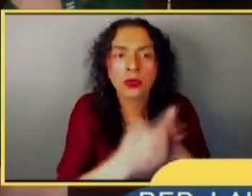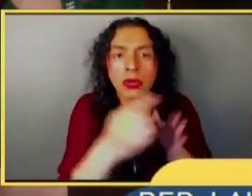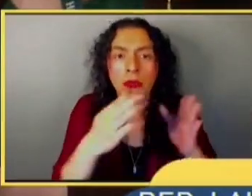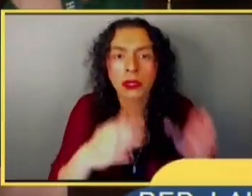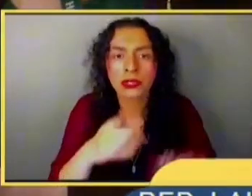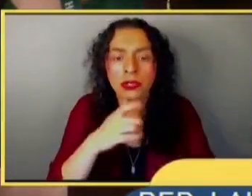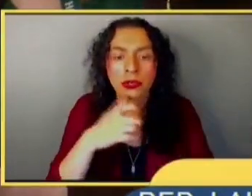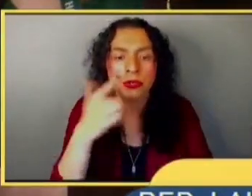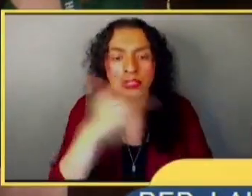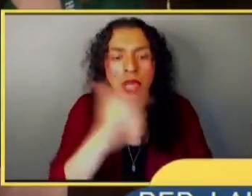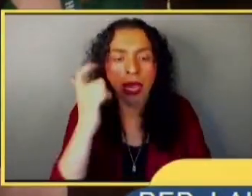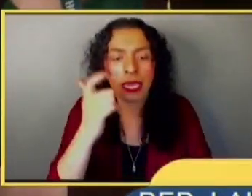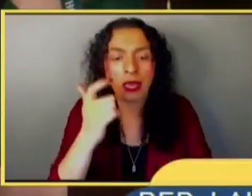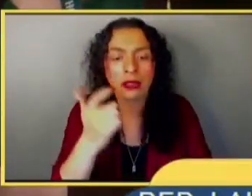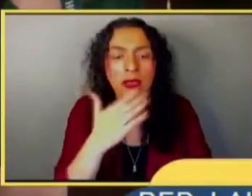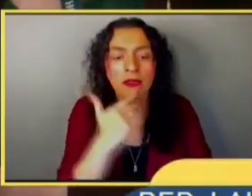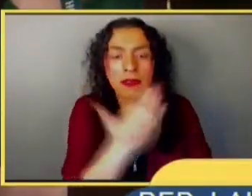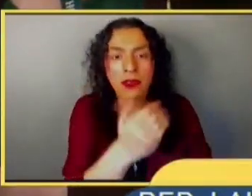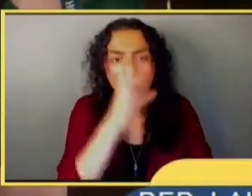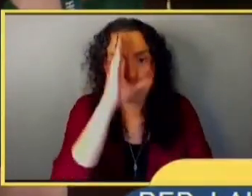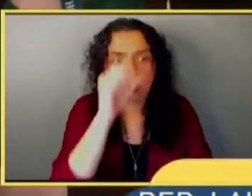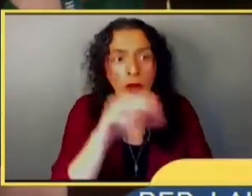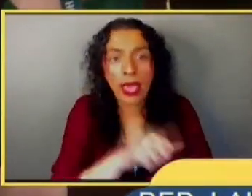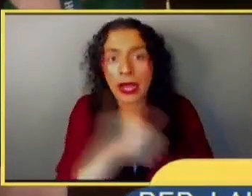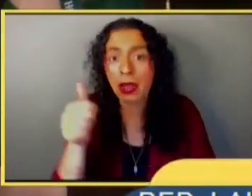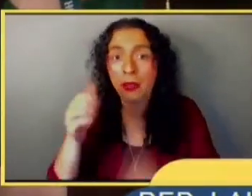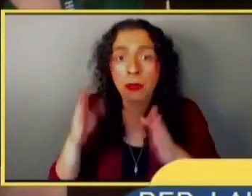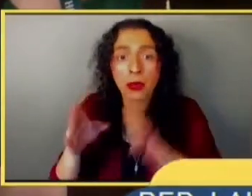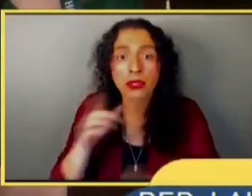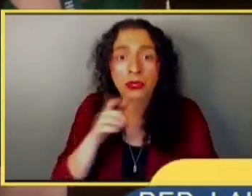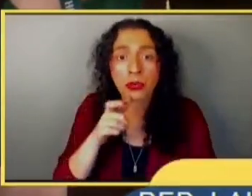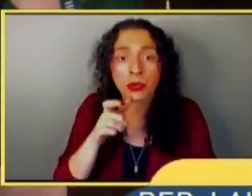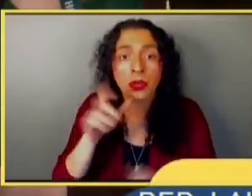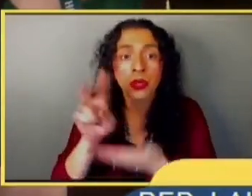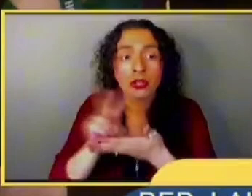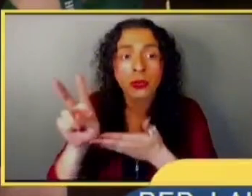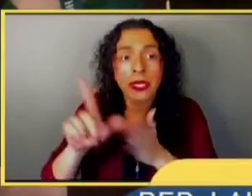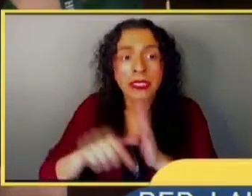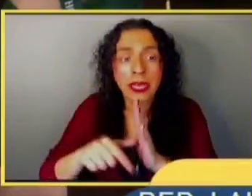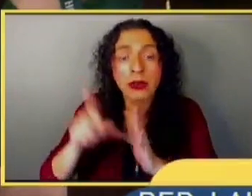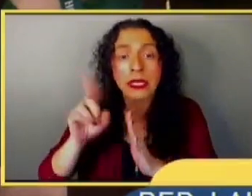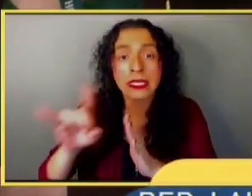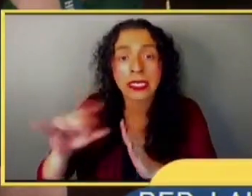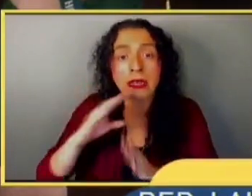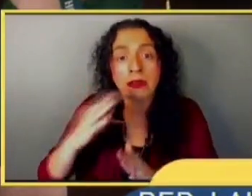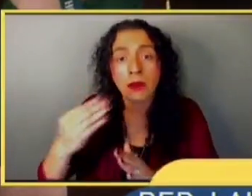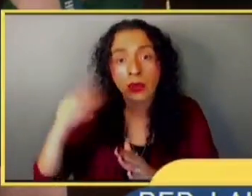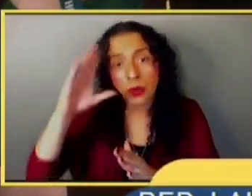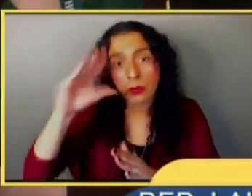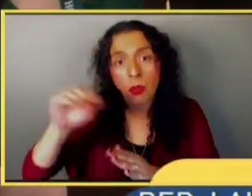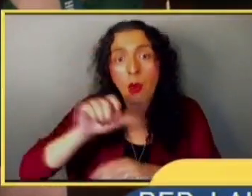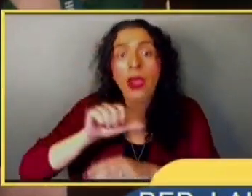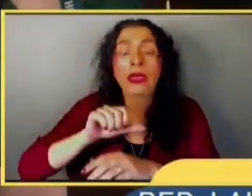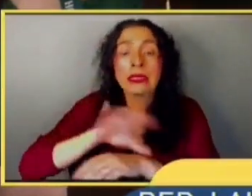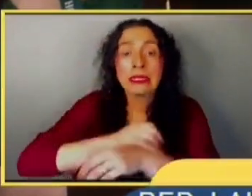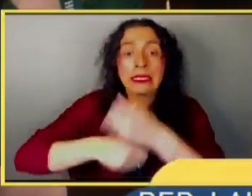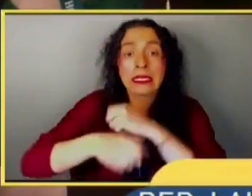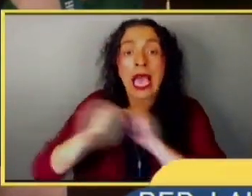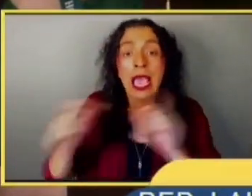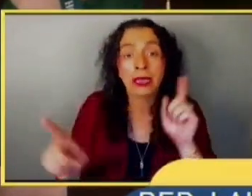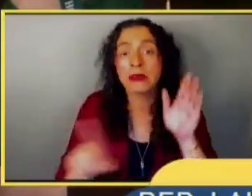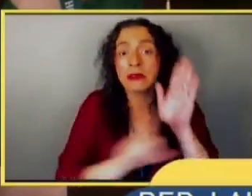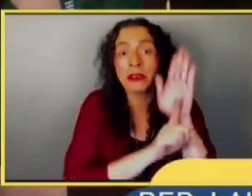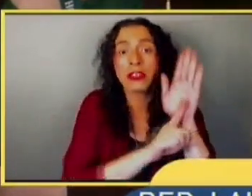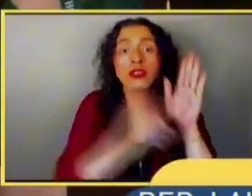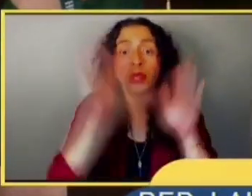15-year-old boy, and another defendant who 2 weeks later tied a 14-year-old boy to a tree and disemboweled him. That was in December. So